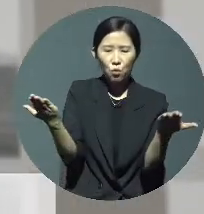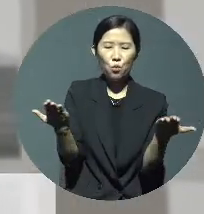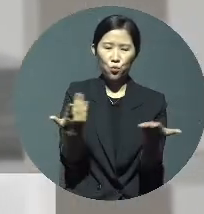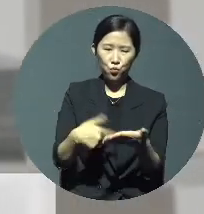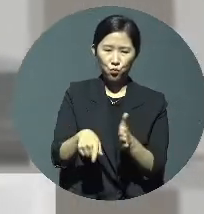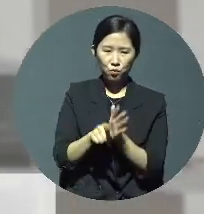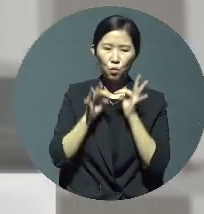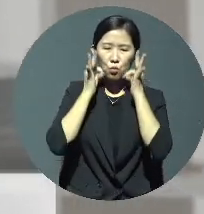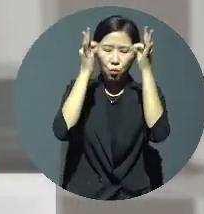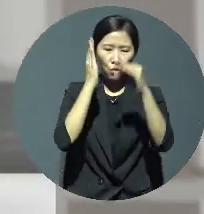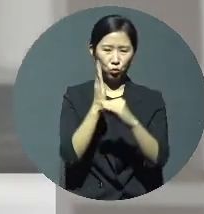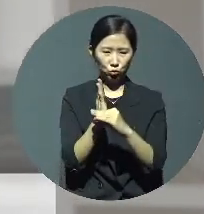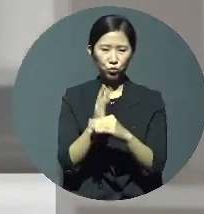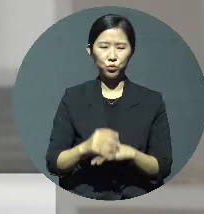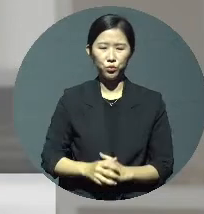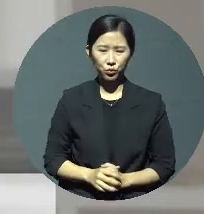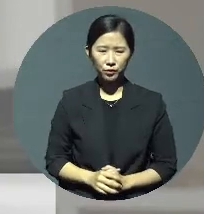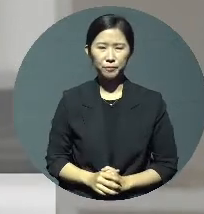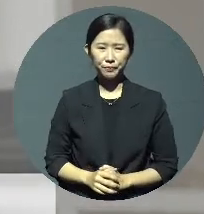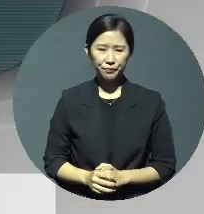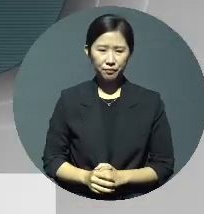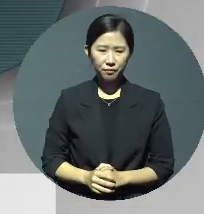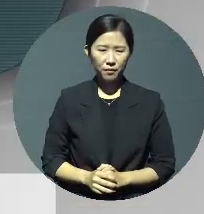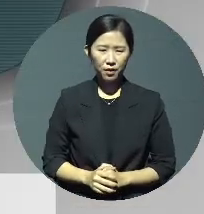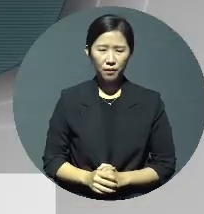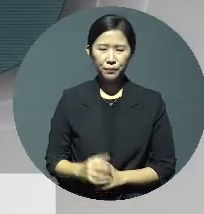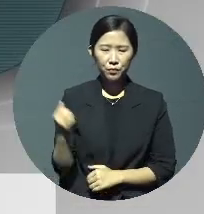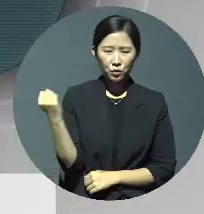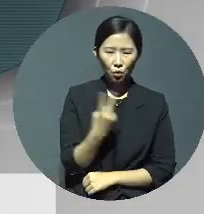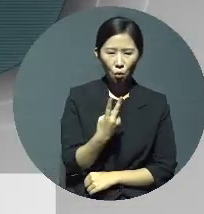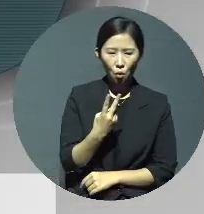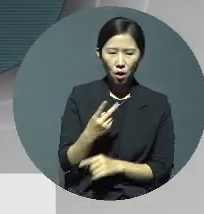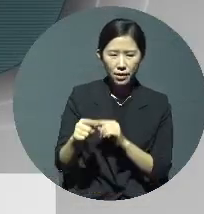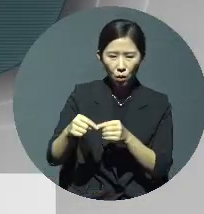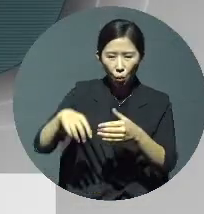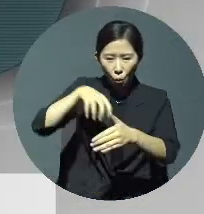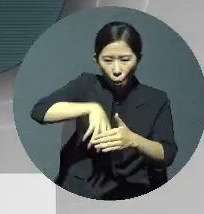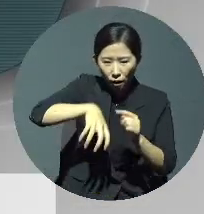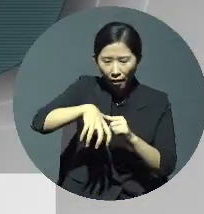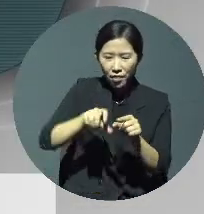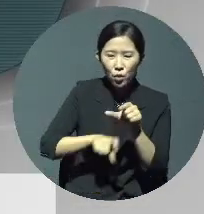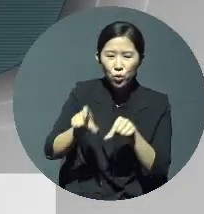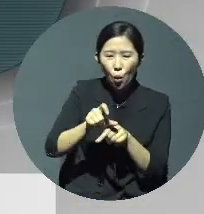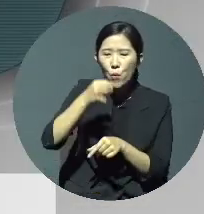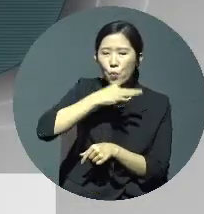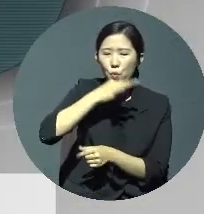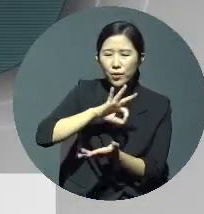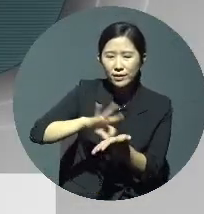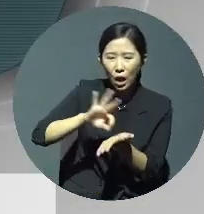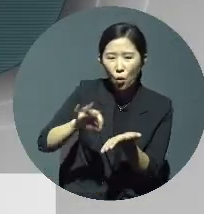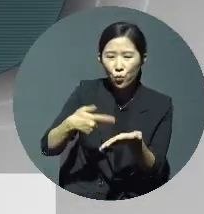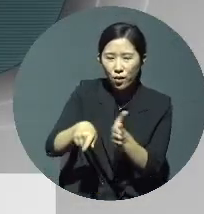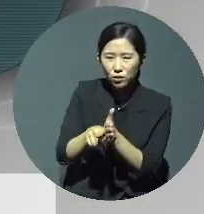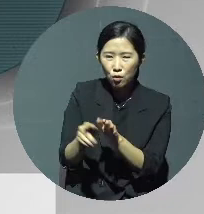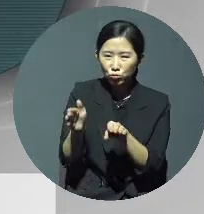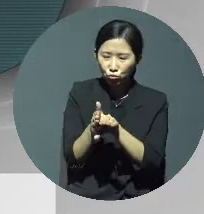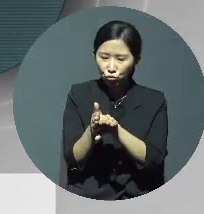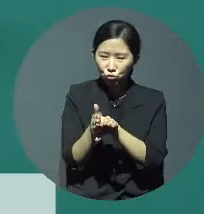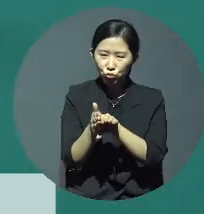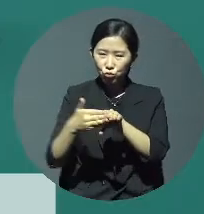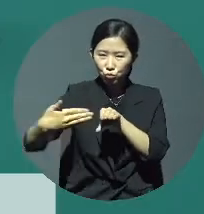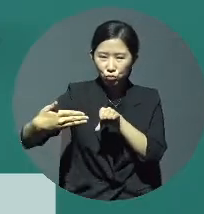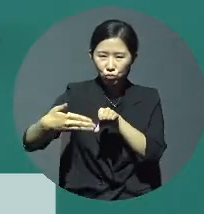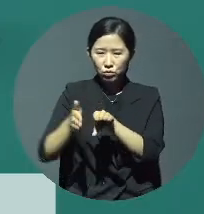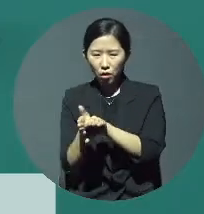like a business class flight experience with the ability to open and shut interactive areas and the facility to have